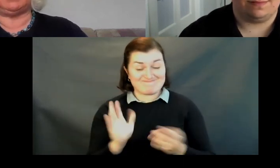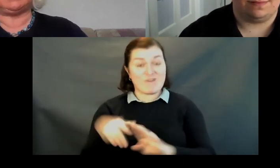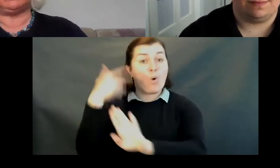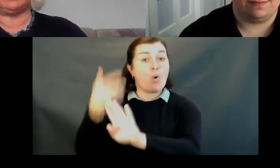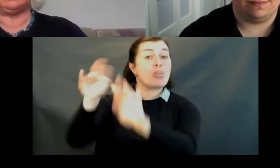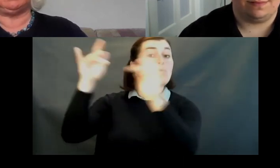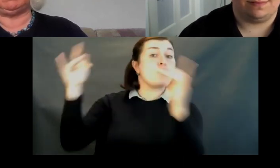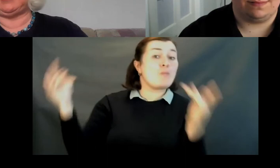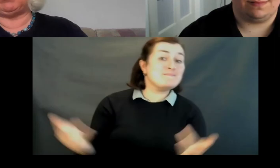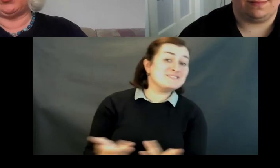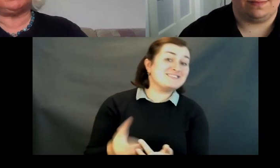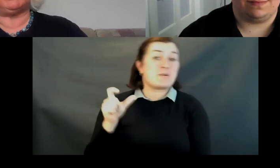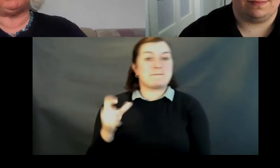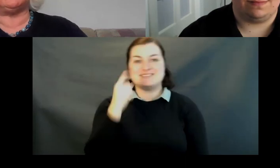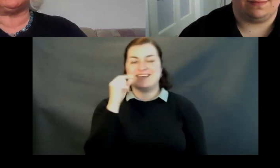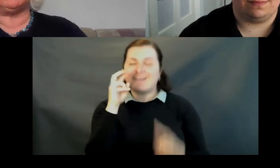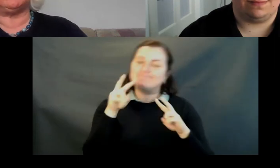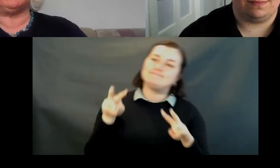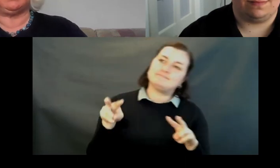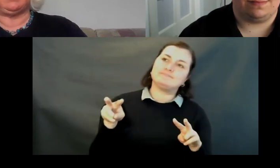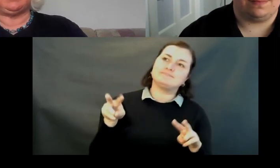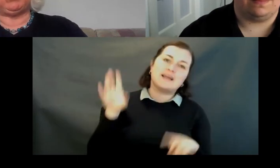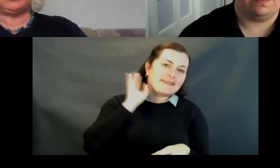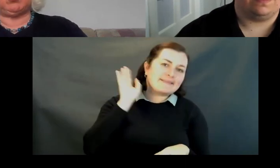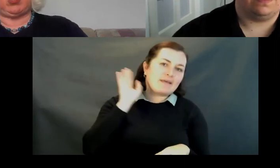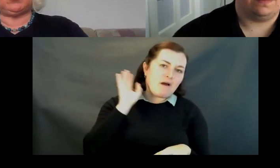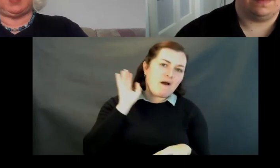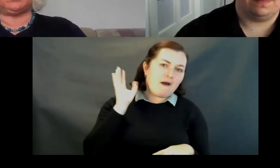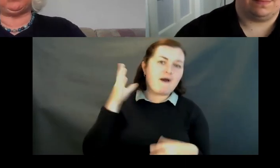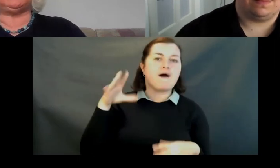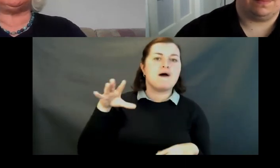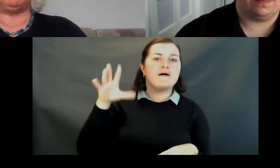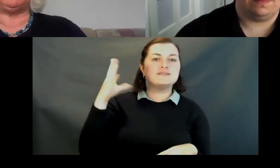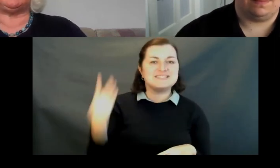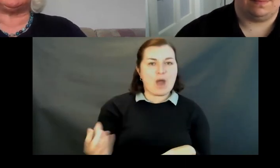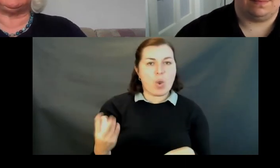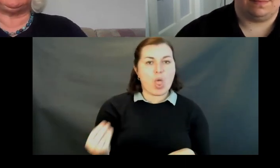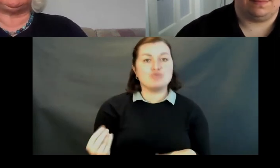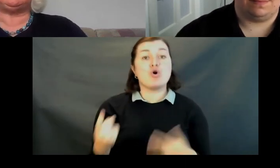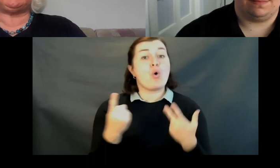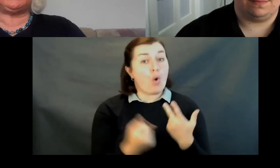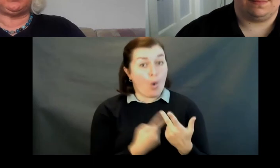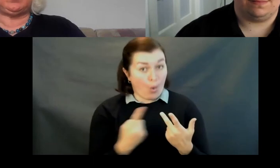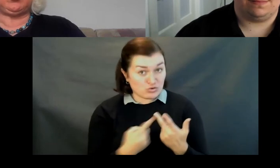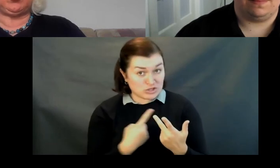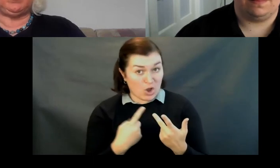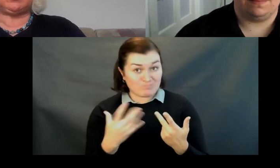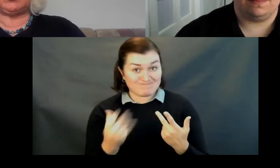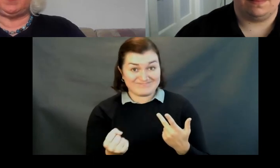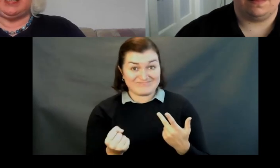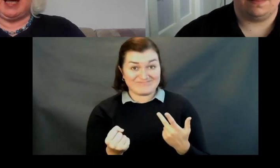people can listen to it, download it if they want to. It also goes out as a Word document. Goes out as a